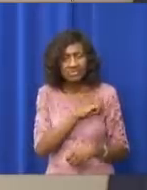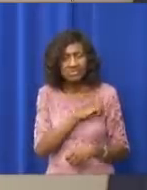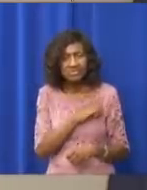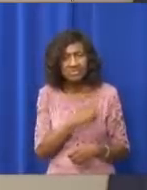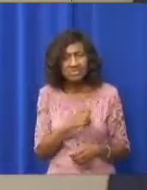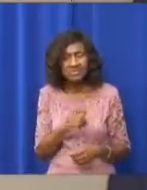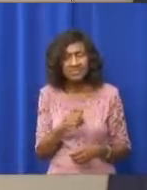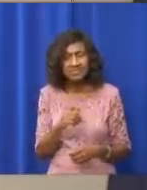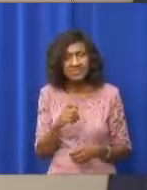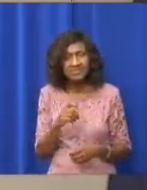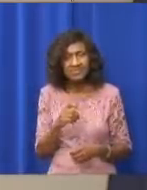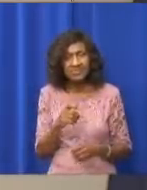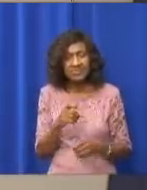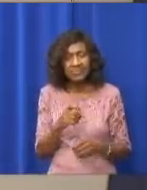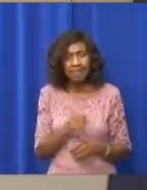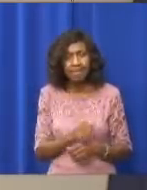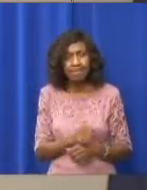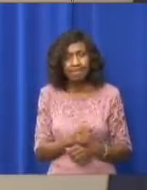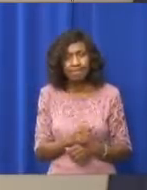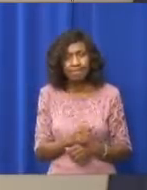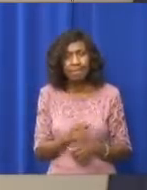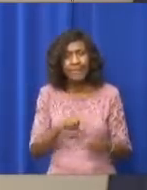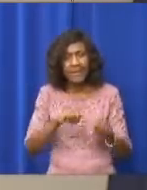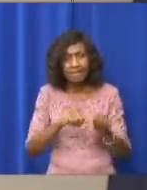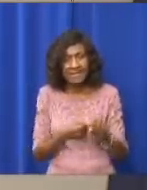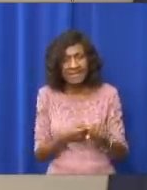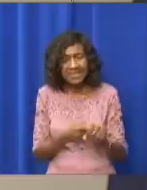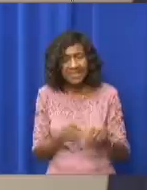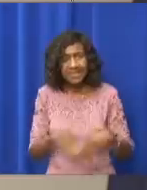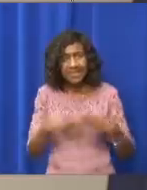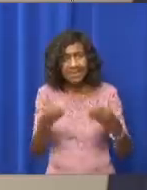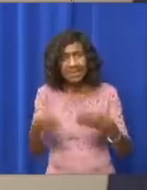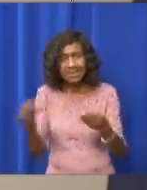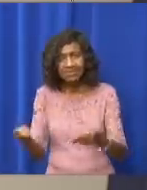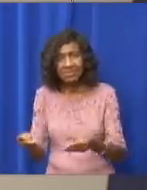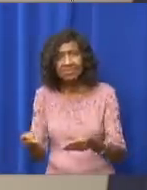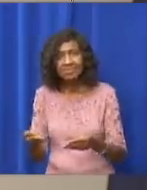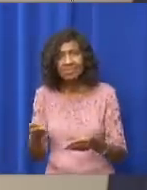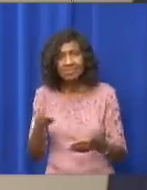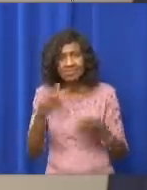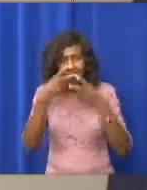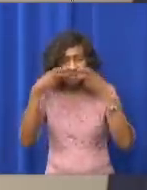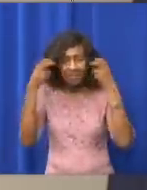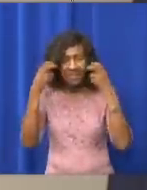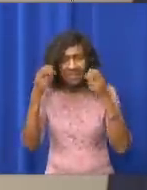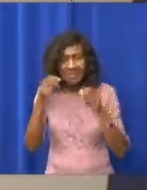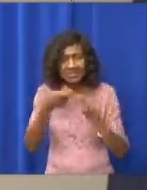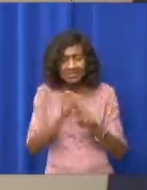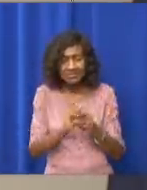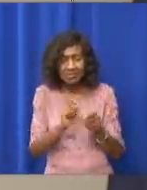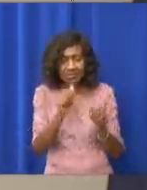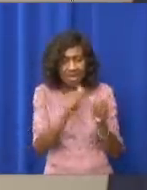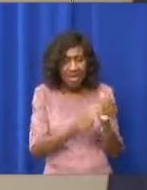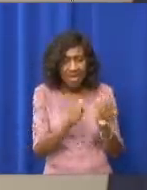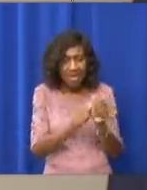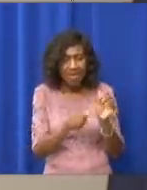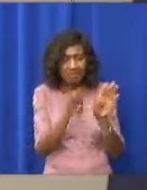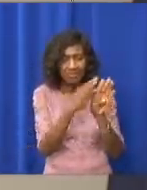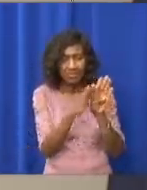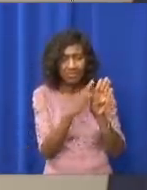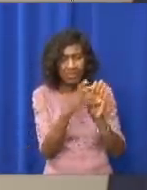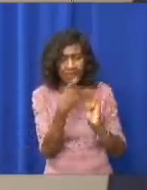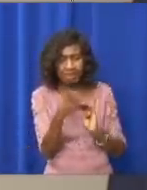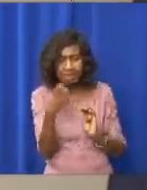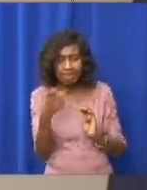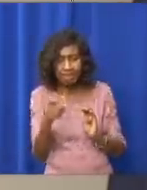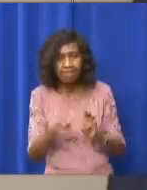leadership of the Inspector Miles, commenced distribution of the masks door to door across all 3 islands earlier this week, and